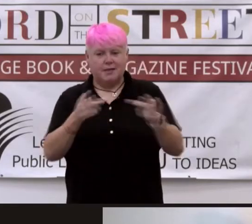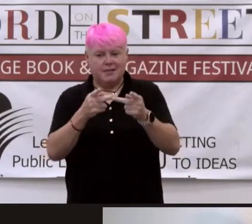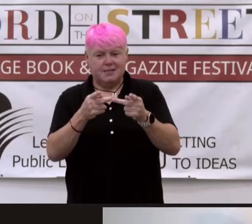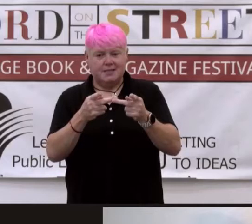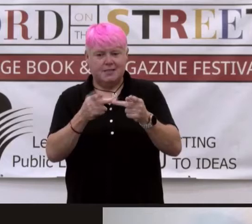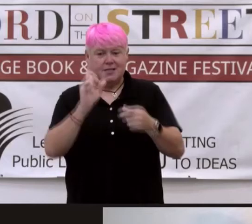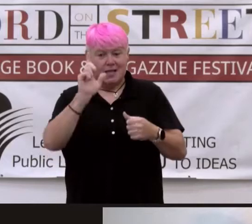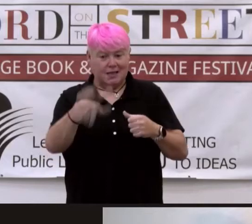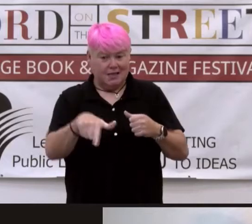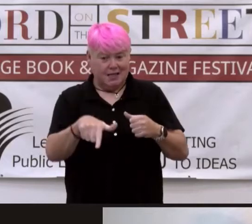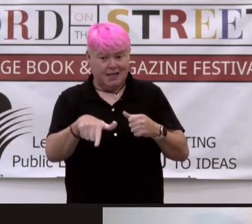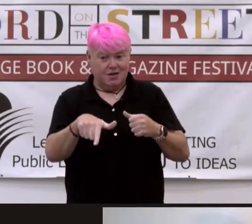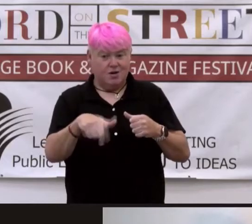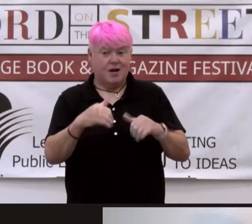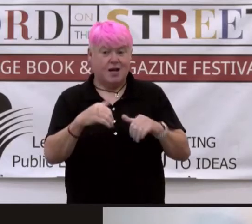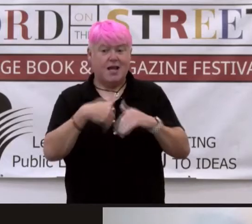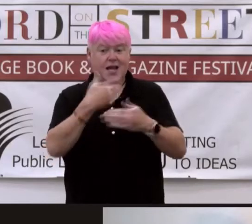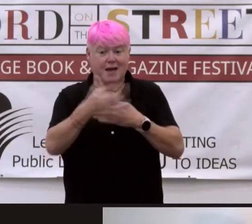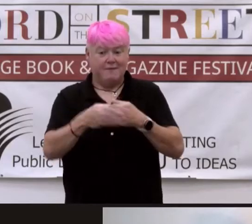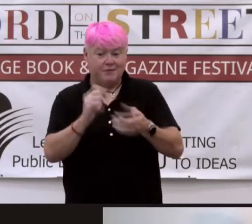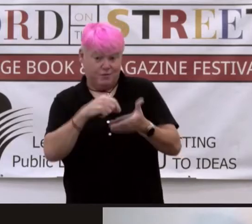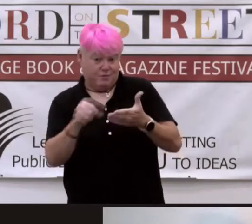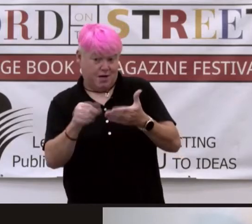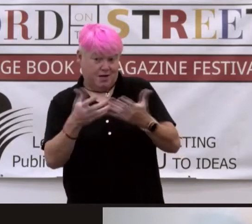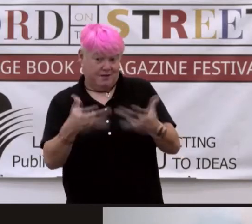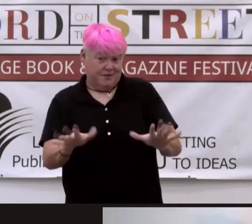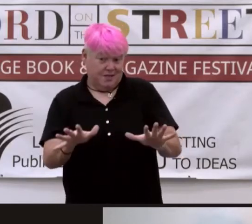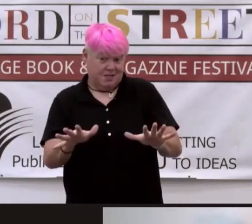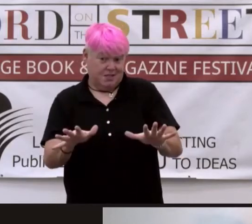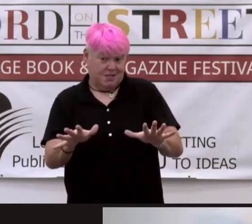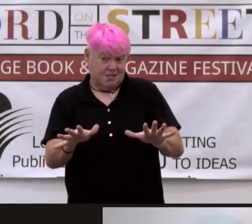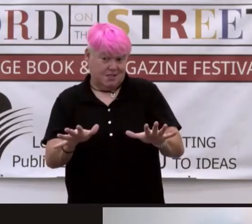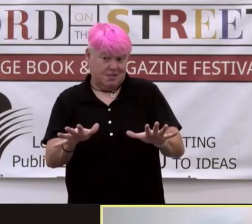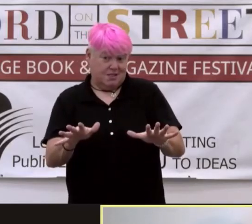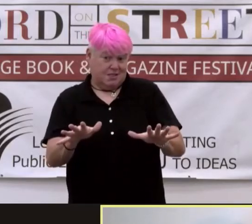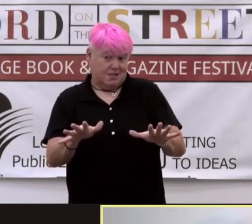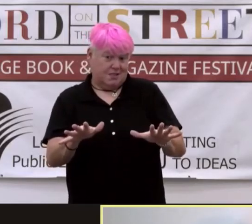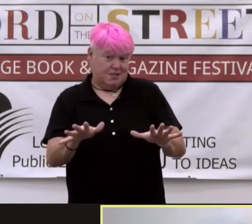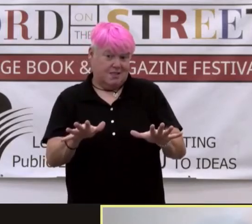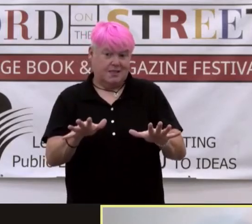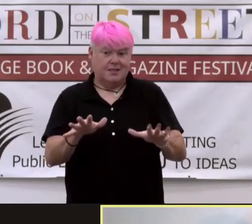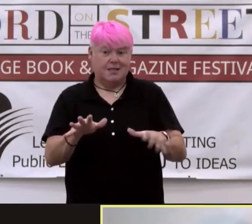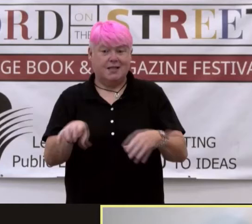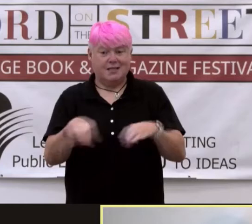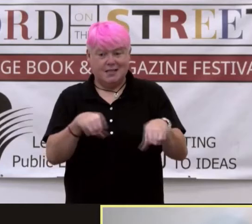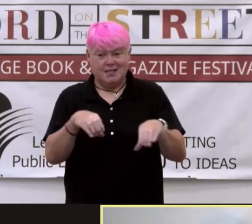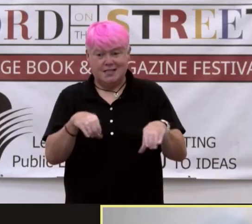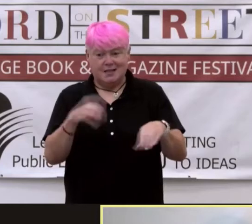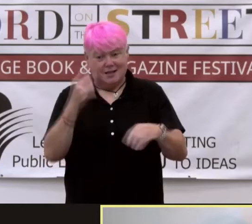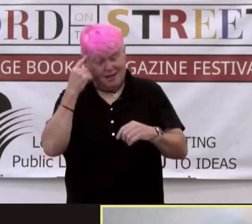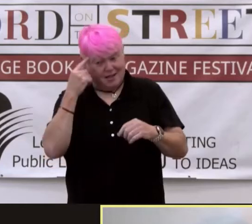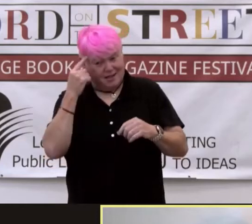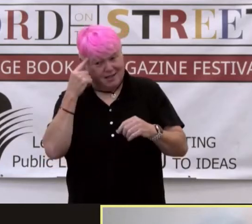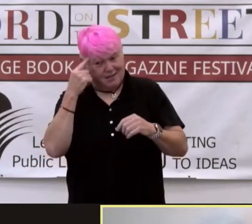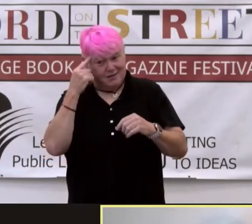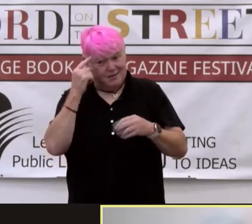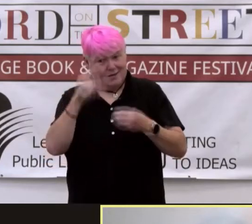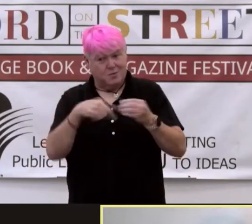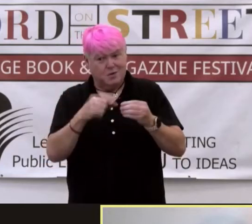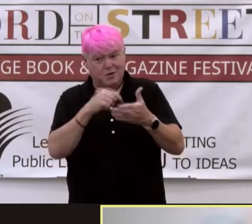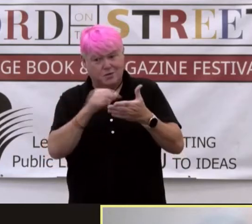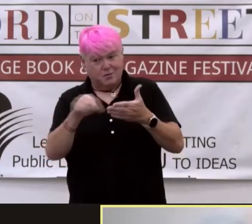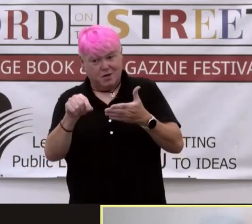after the writing is finished? It does. I think when you're writing